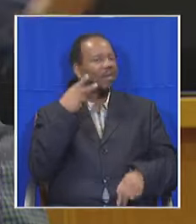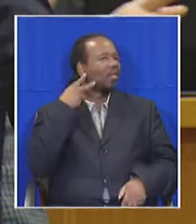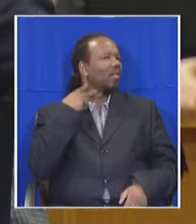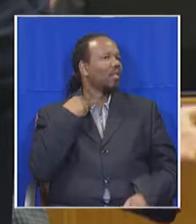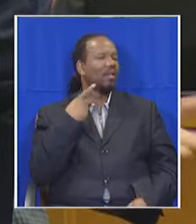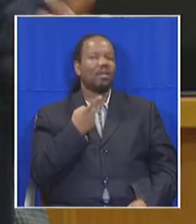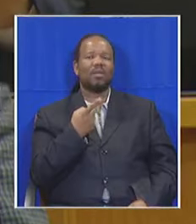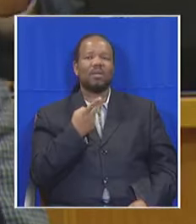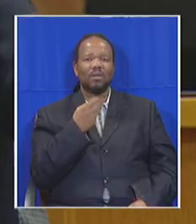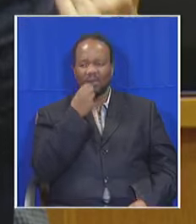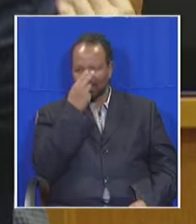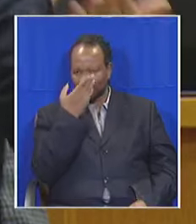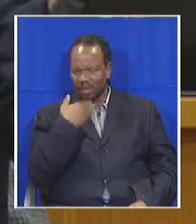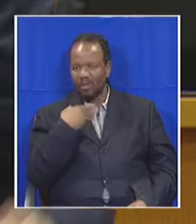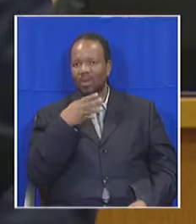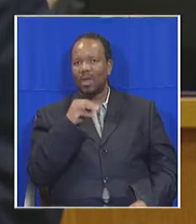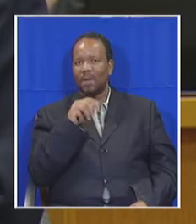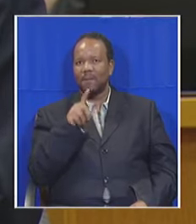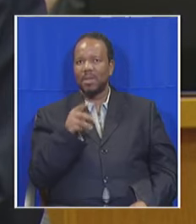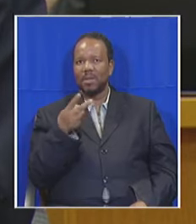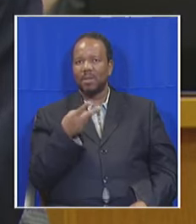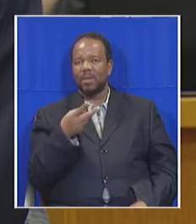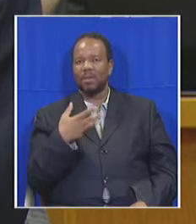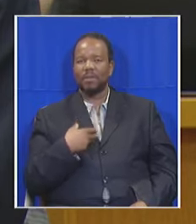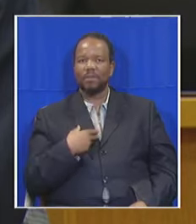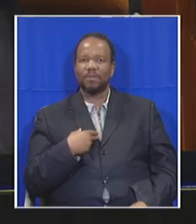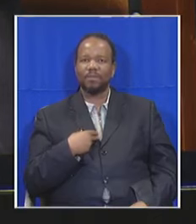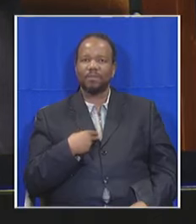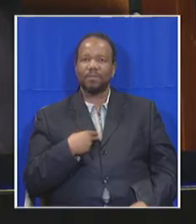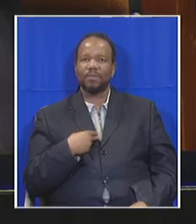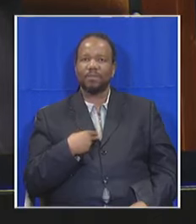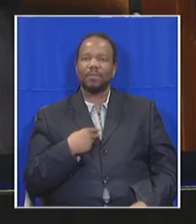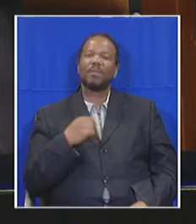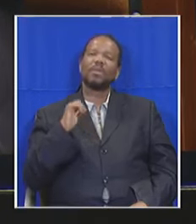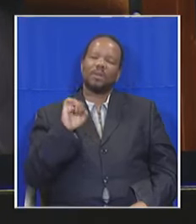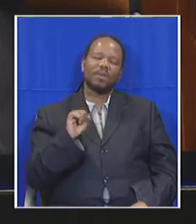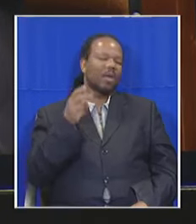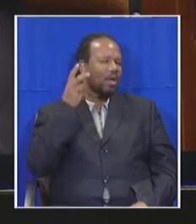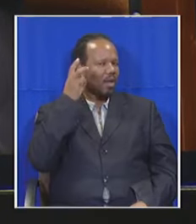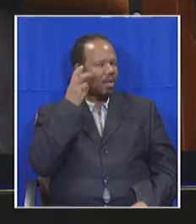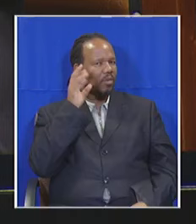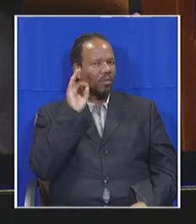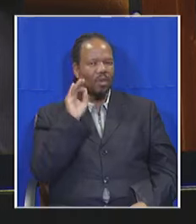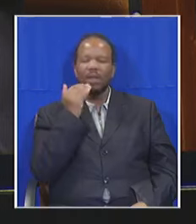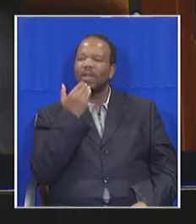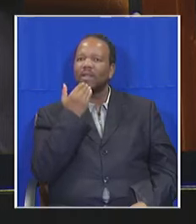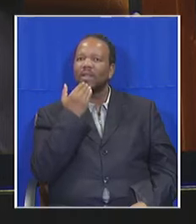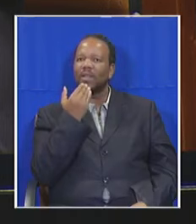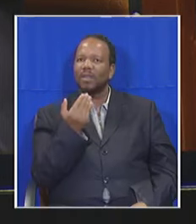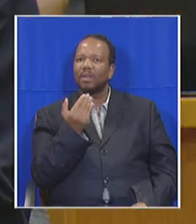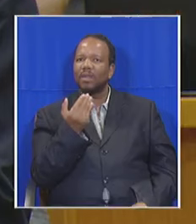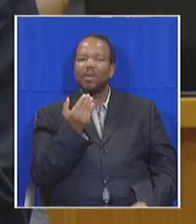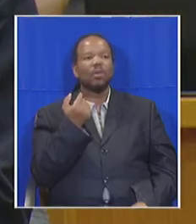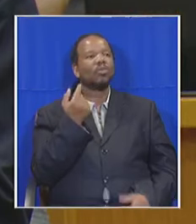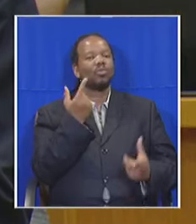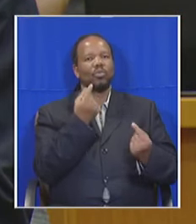insult to members of Parliament on both sides of the House. On the programme, yes, I get you. Thank you very much. May I ask what action is going to